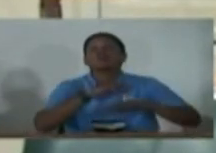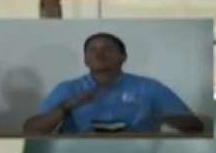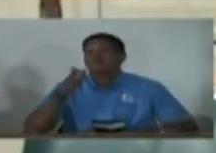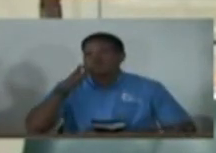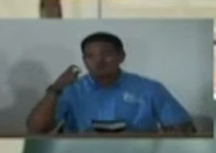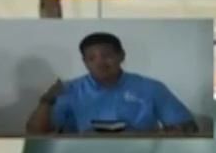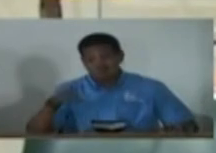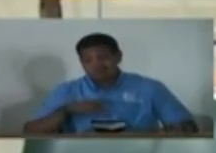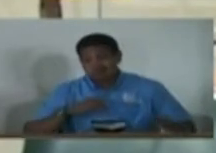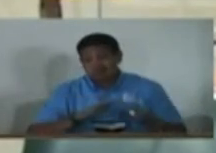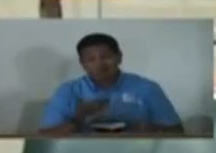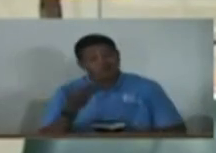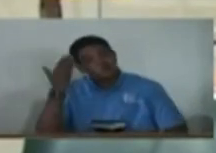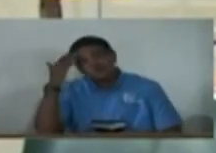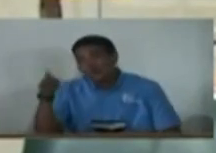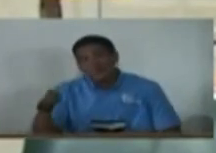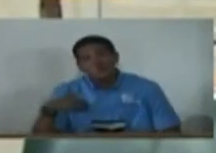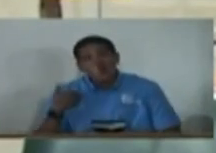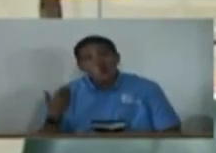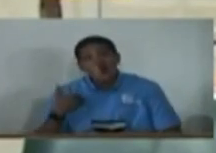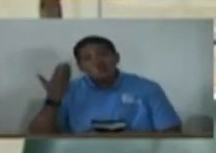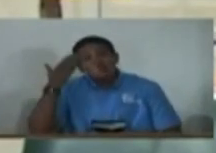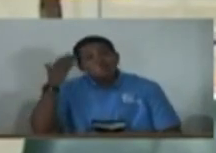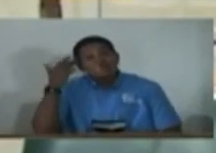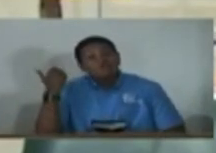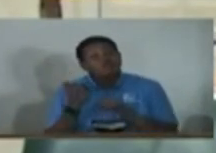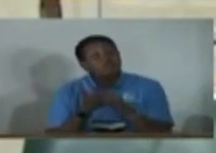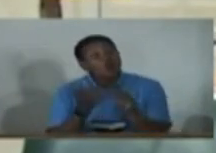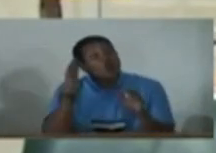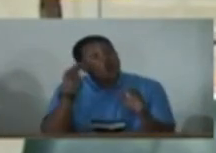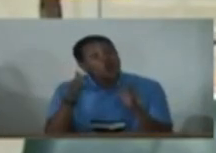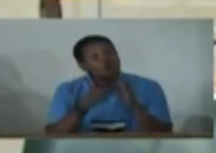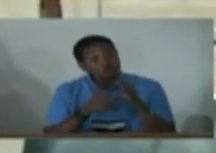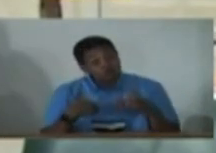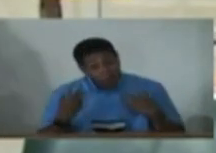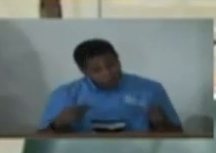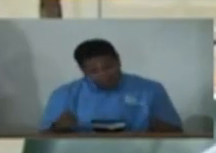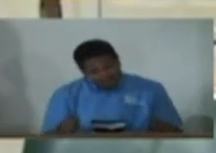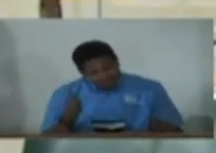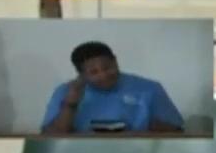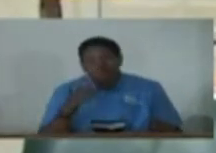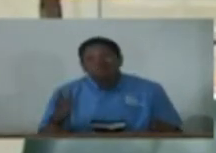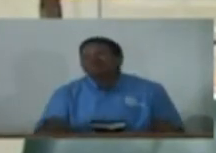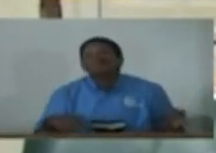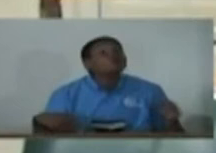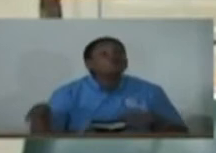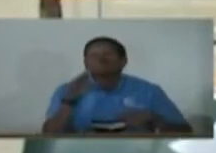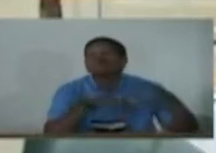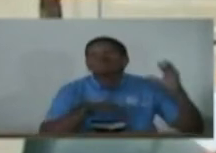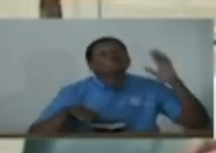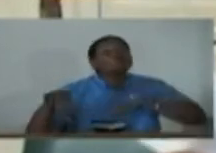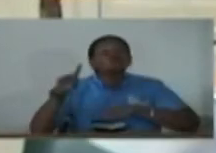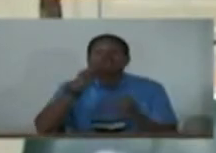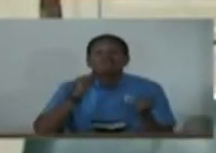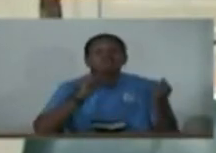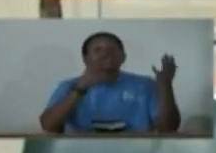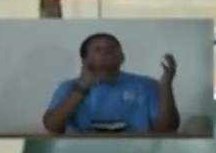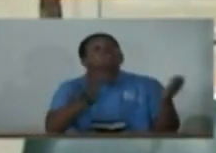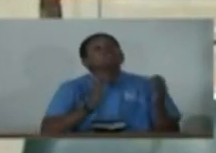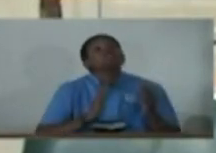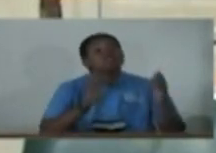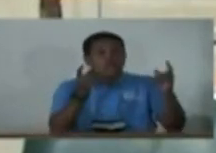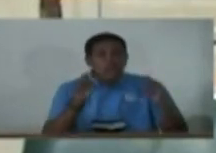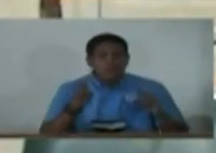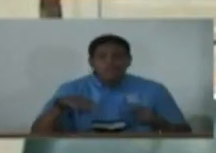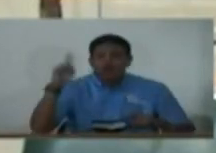in their movement necessarily follow all the protocols. And they're having face-to-face, some of them, and they have to go